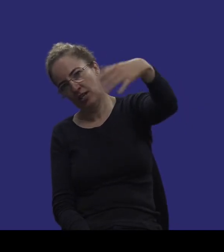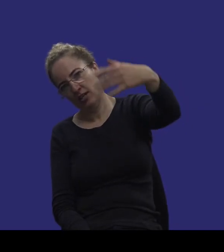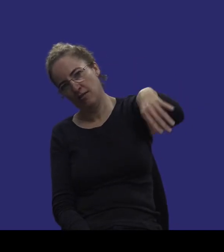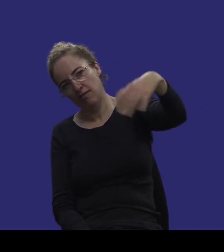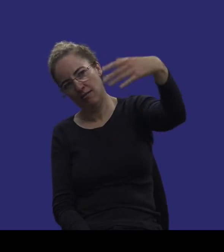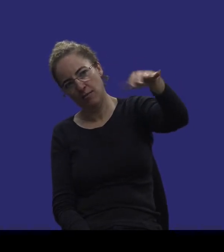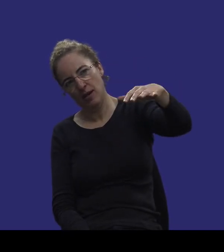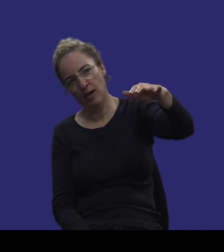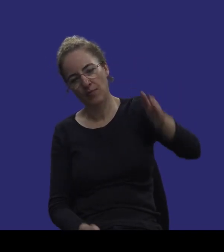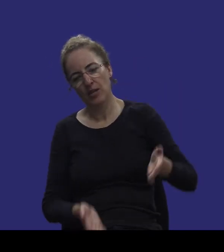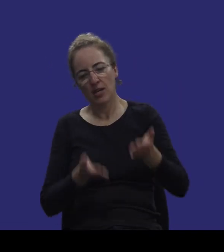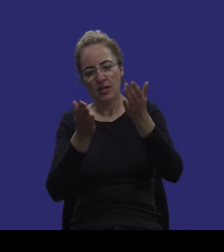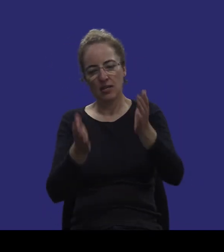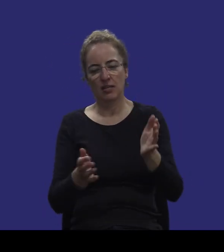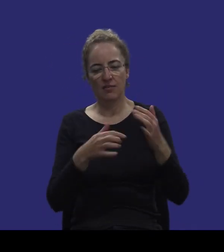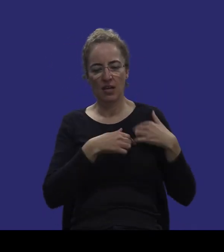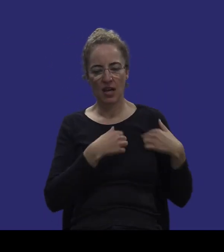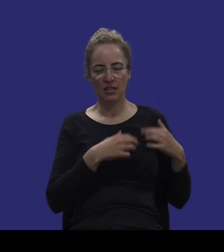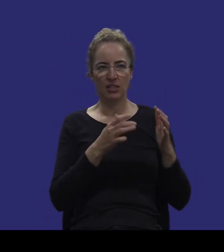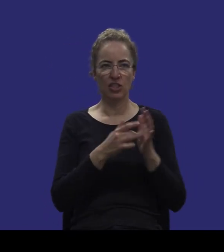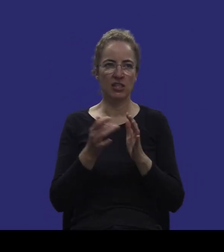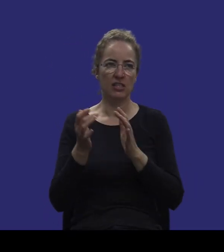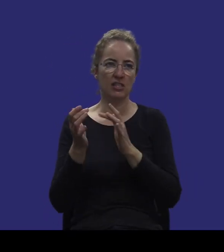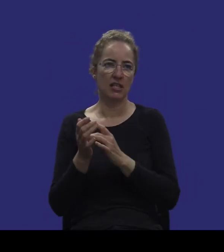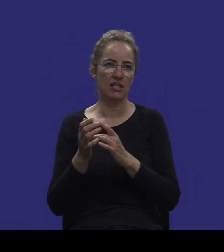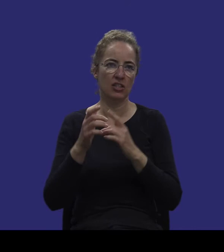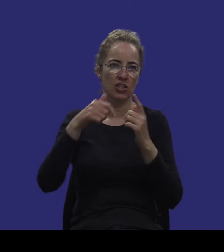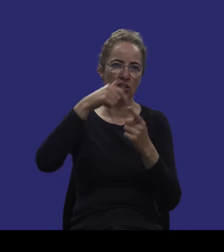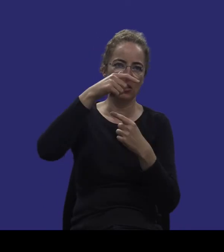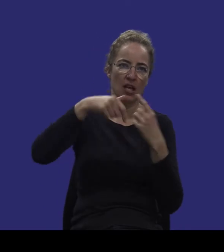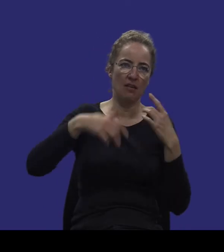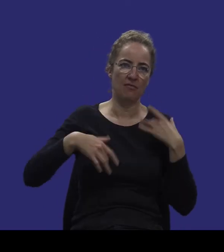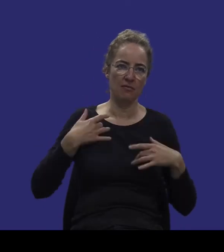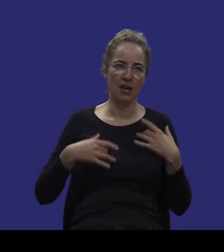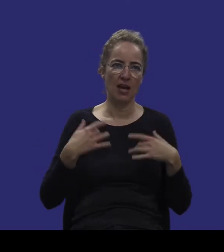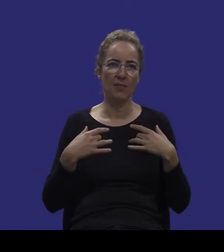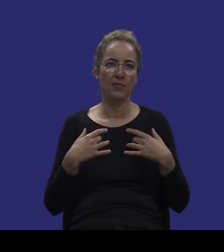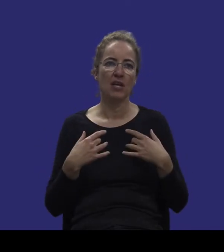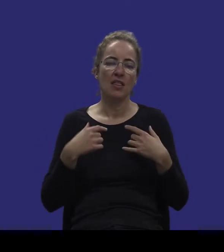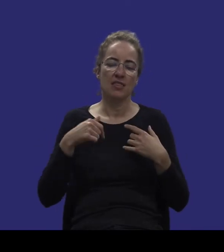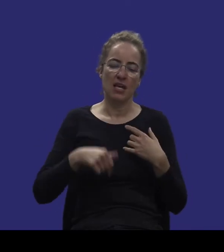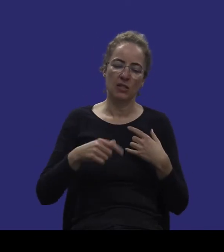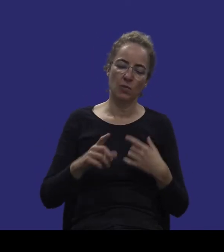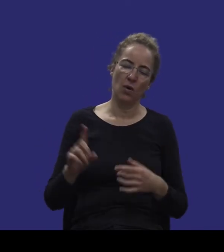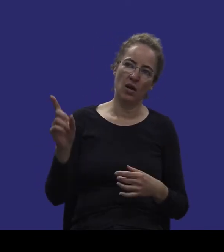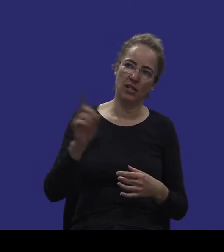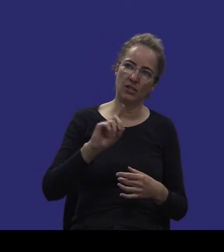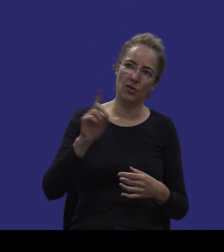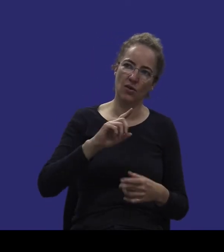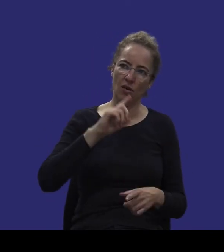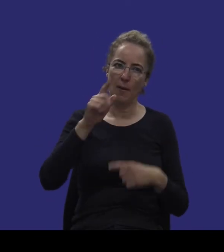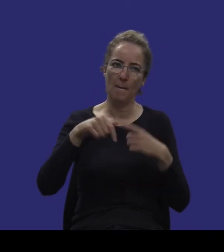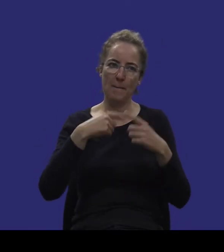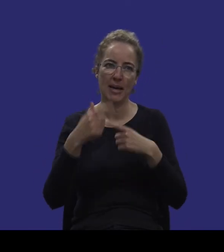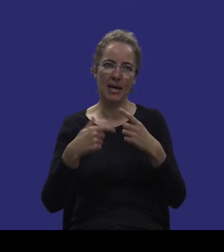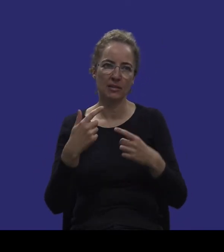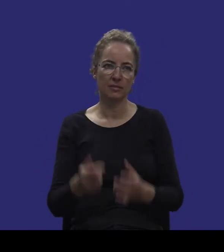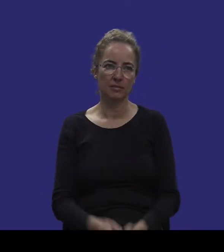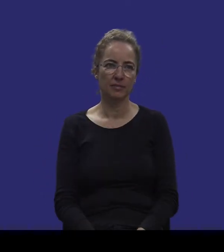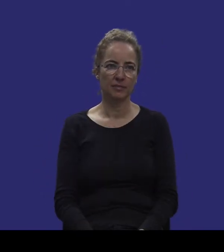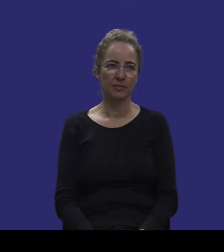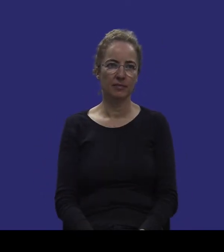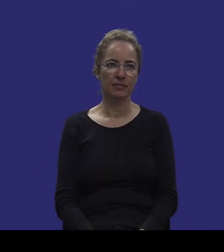you shake it all about. You give your heart to Jesus, He will turn your life around, and that's what it's all